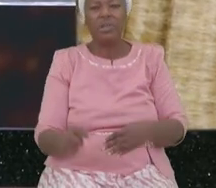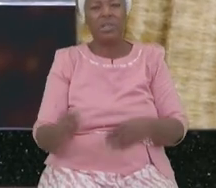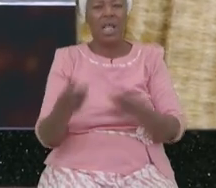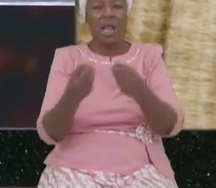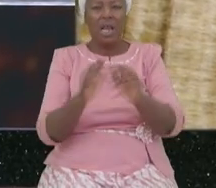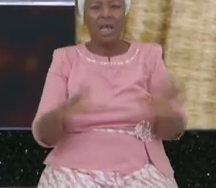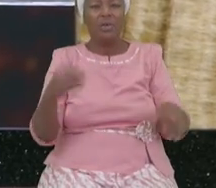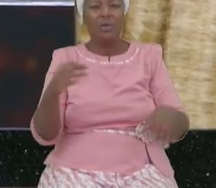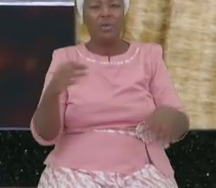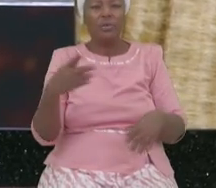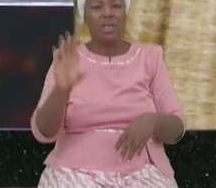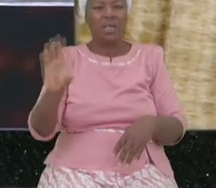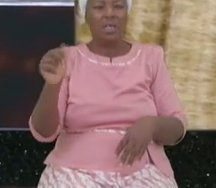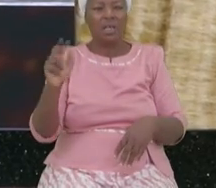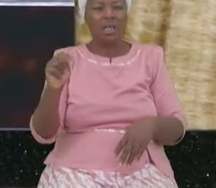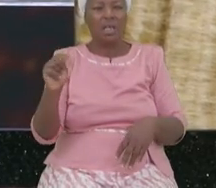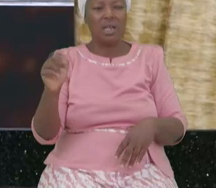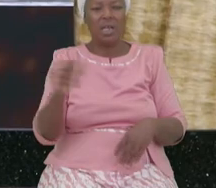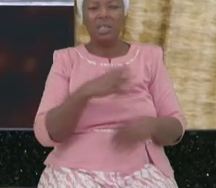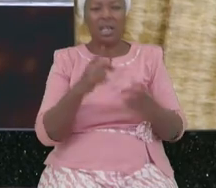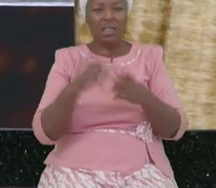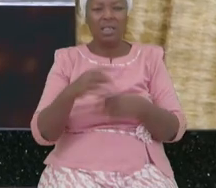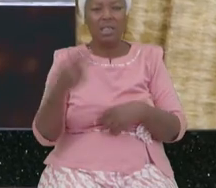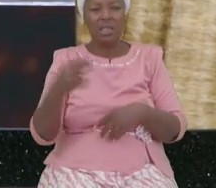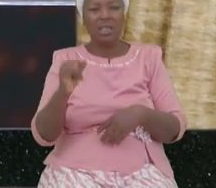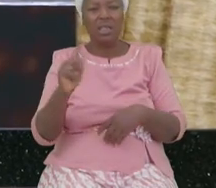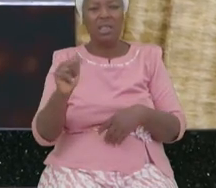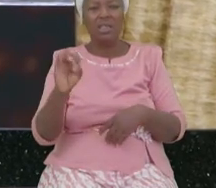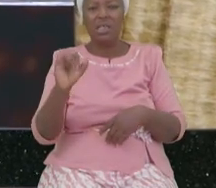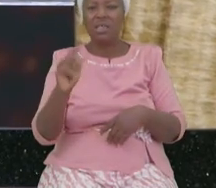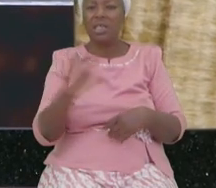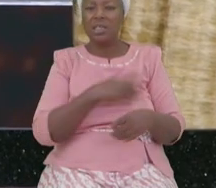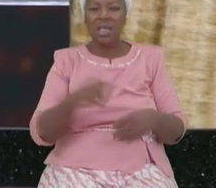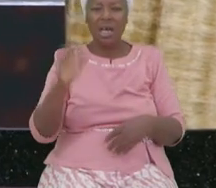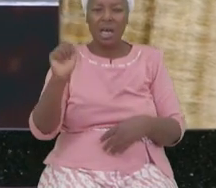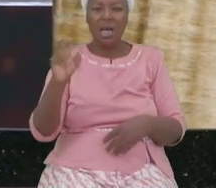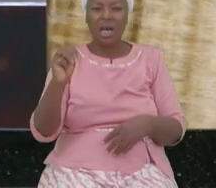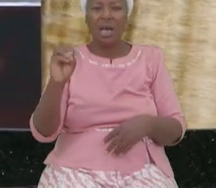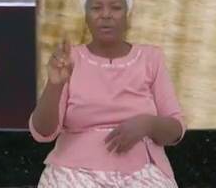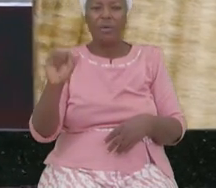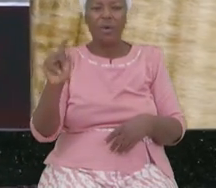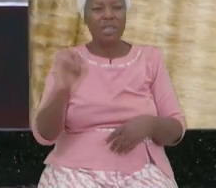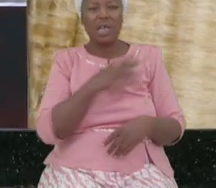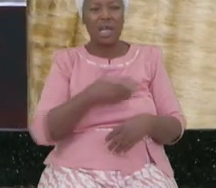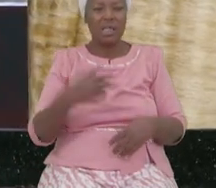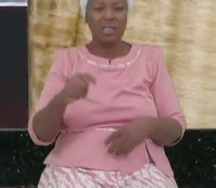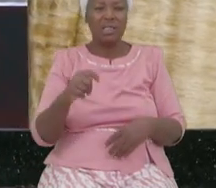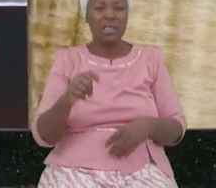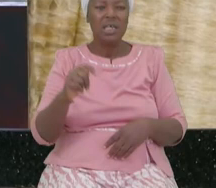the Canaanites and the Hittites and the Amorites and the Perizzites and the Jebusites and